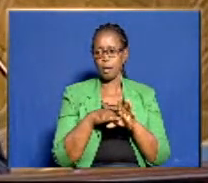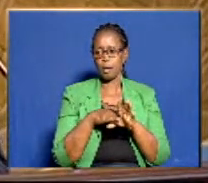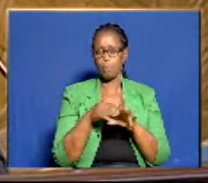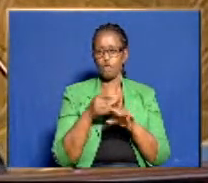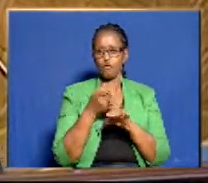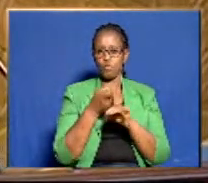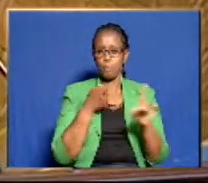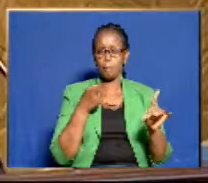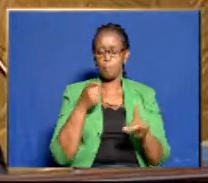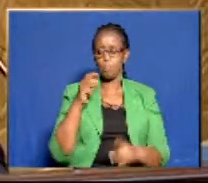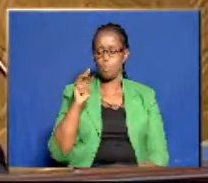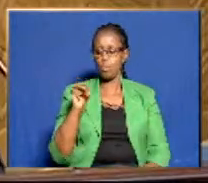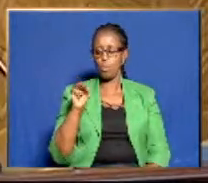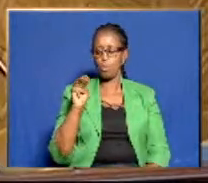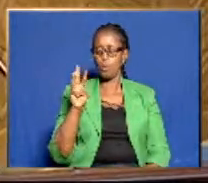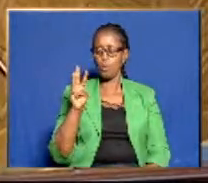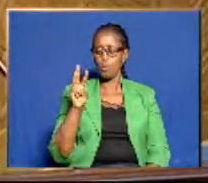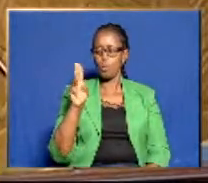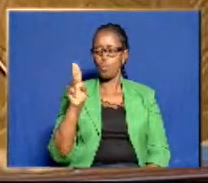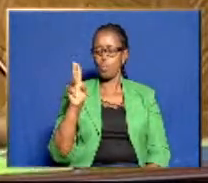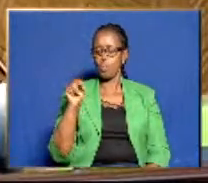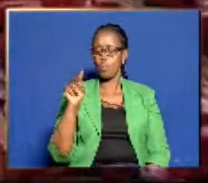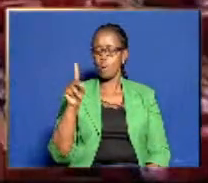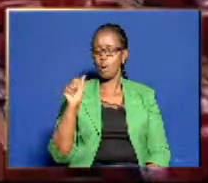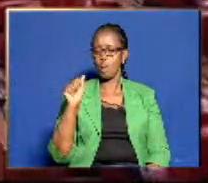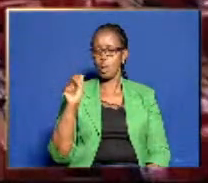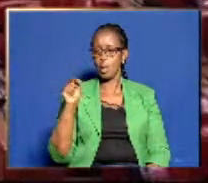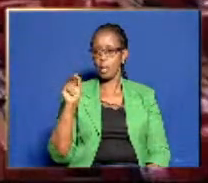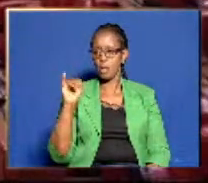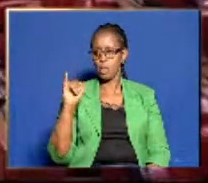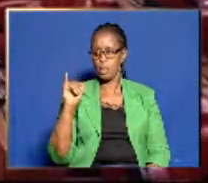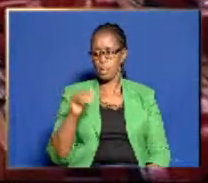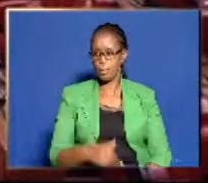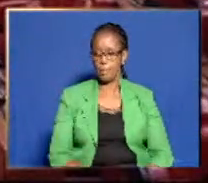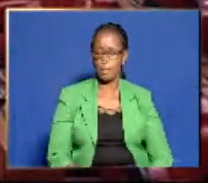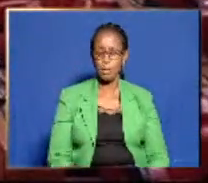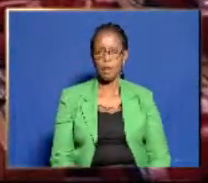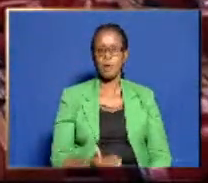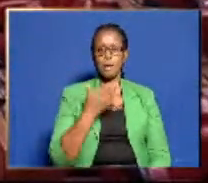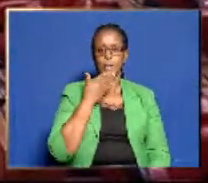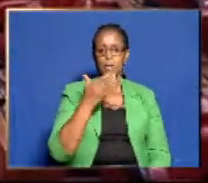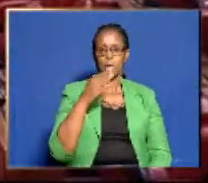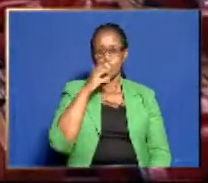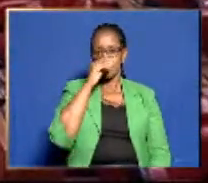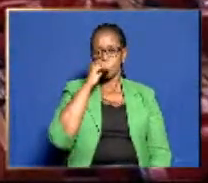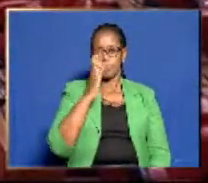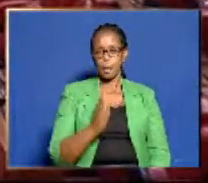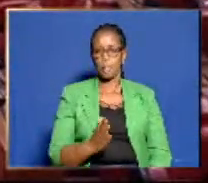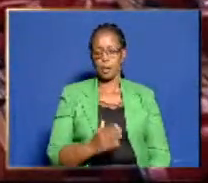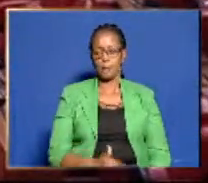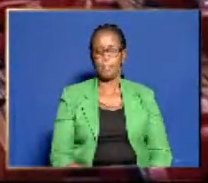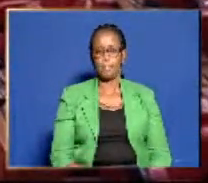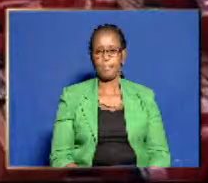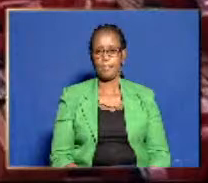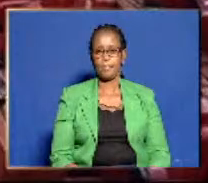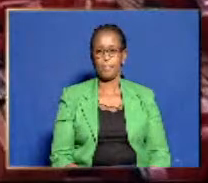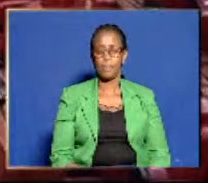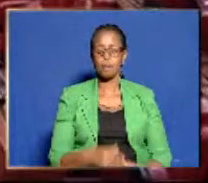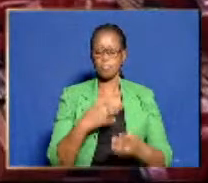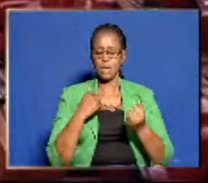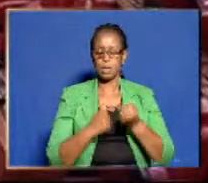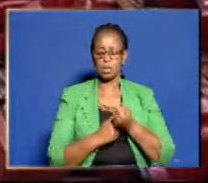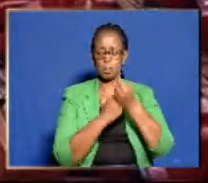Undanyi. Thank you. Thank you, Honorable Speaker, for giving me this chance to first and foremost